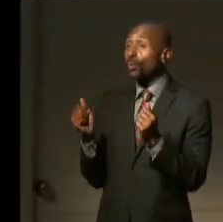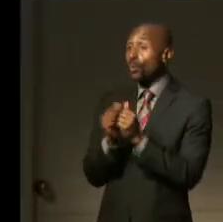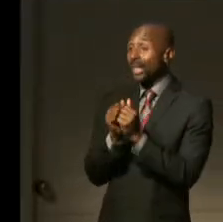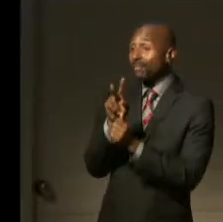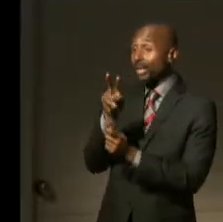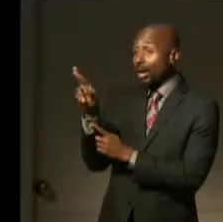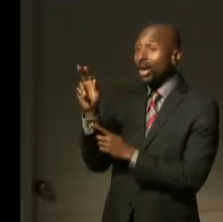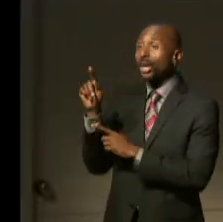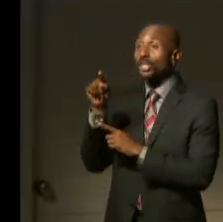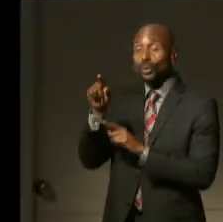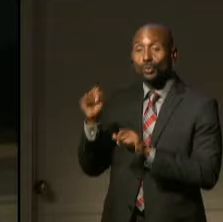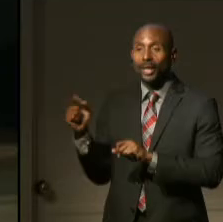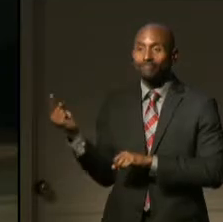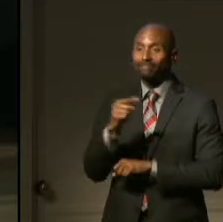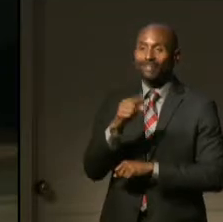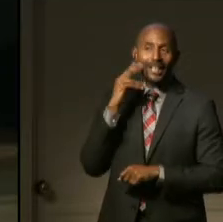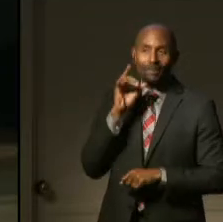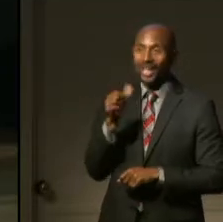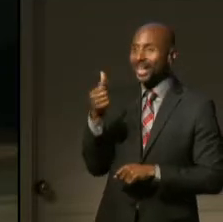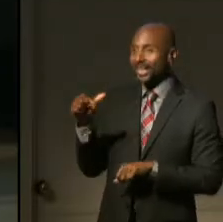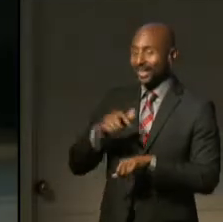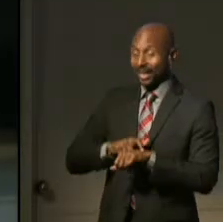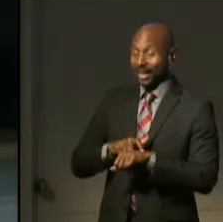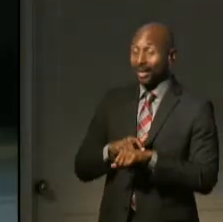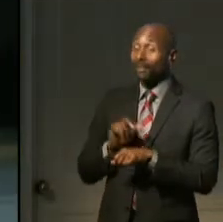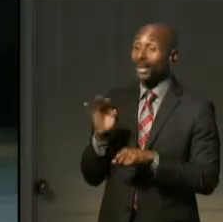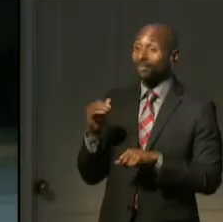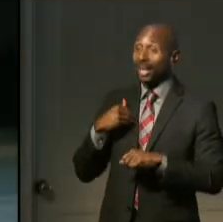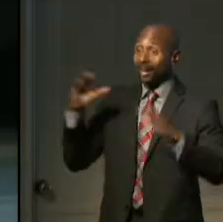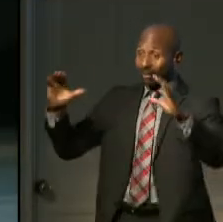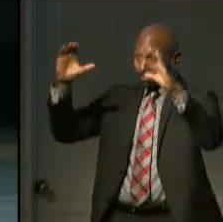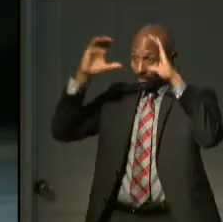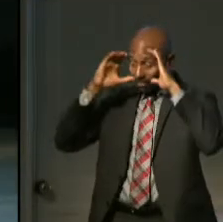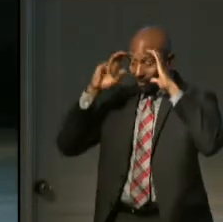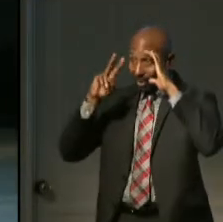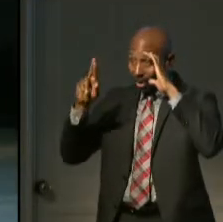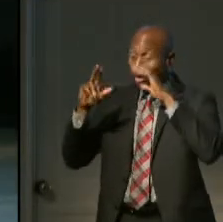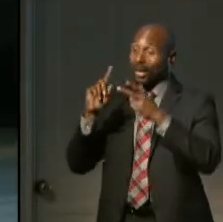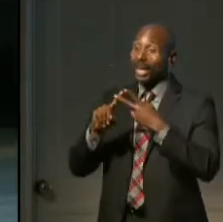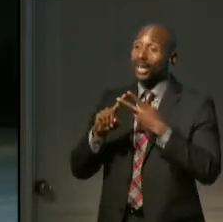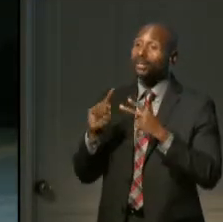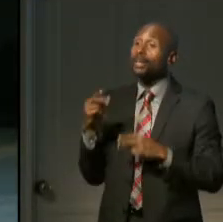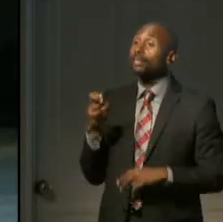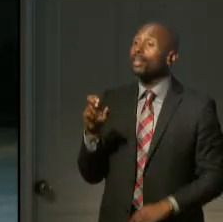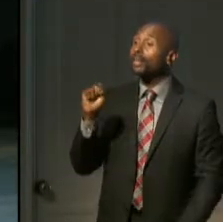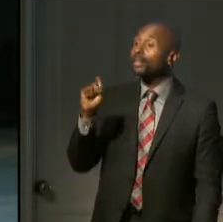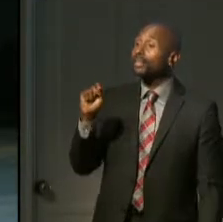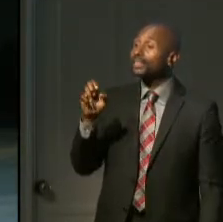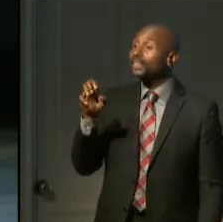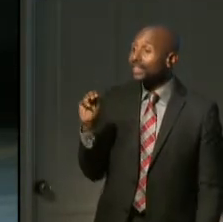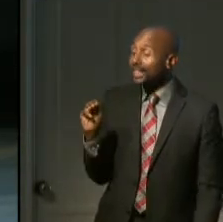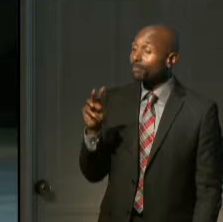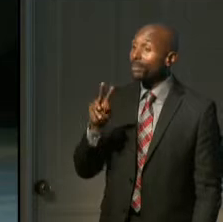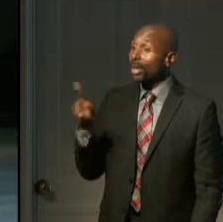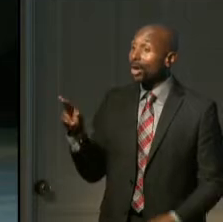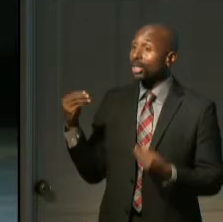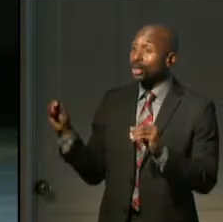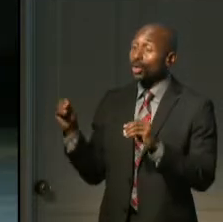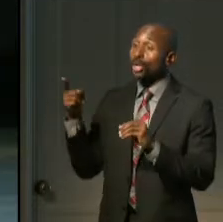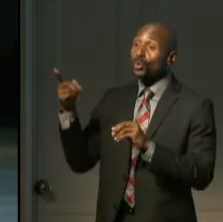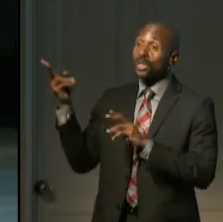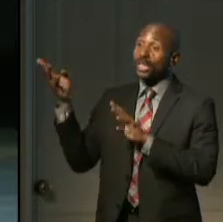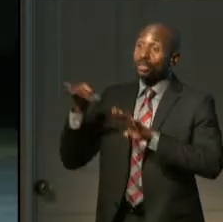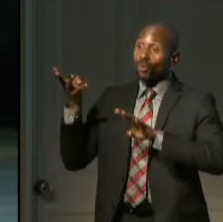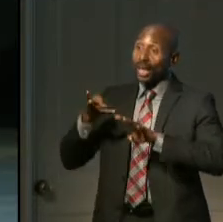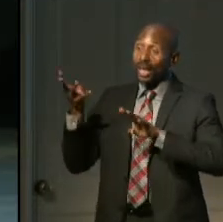VR headset and access to the Steam VR store for free, you can download Welcome to Light Fields, and you can be inside Space Shuttle